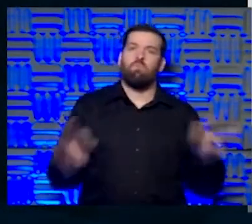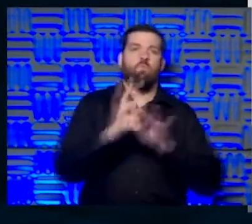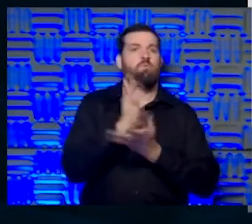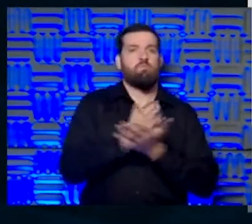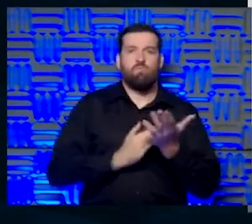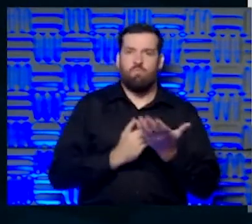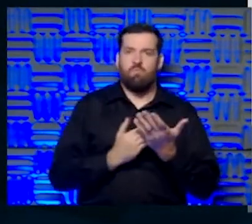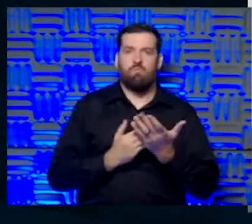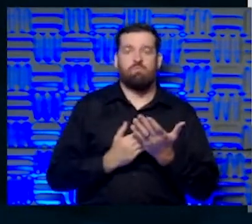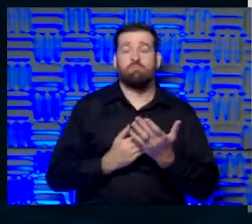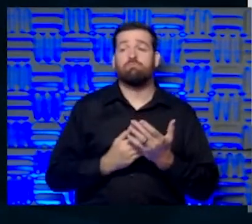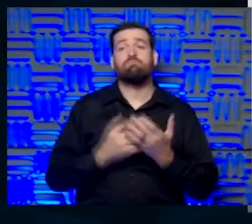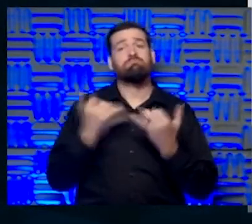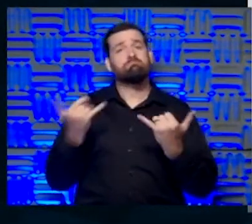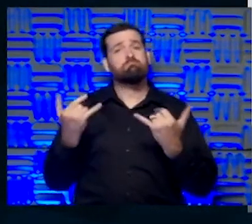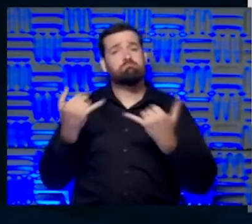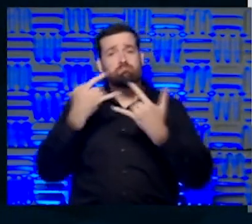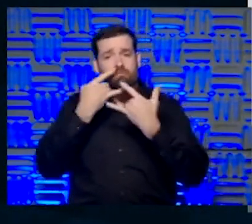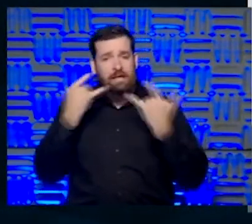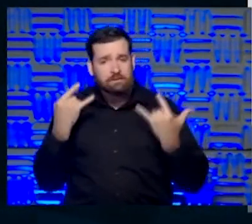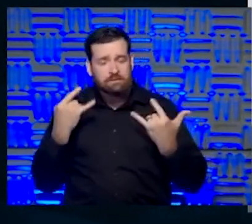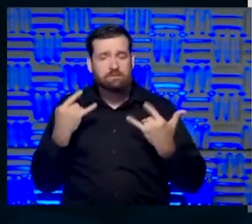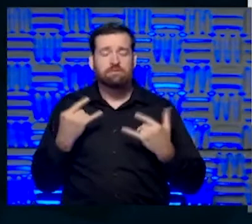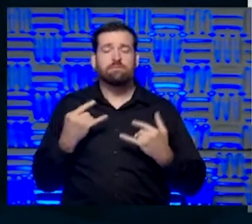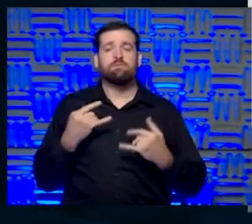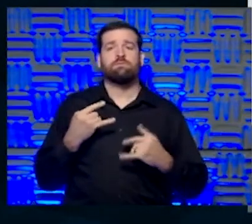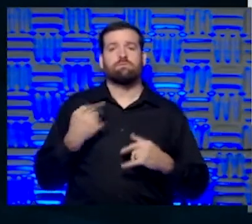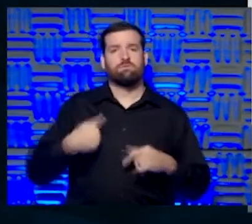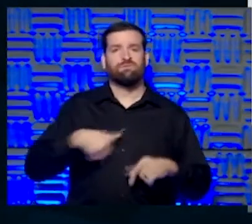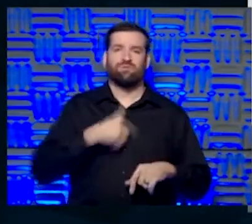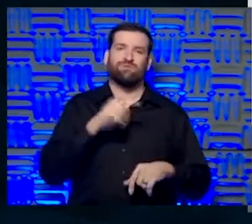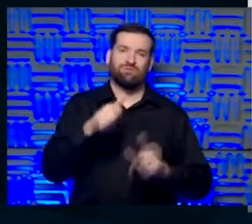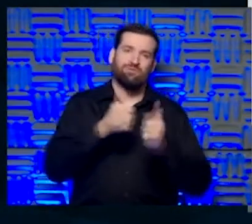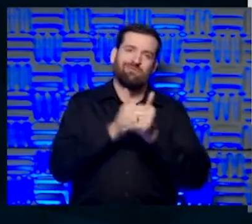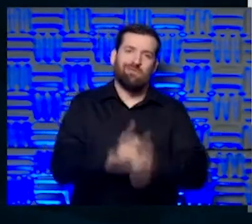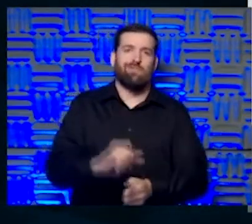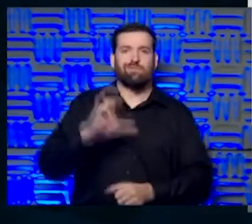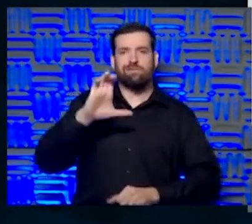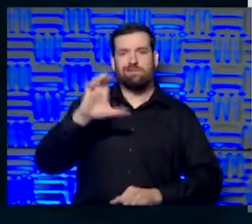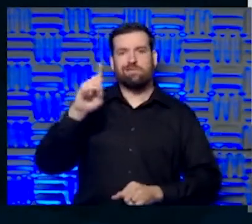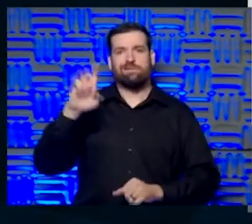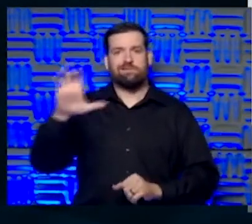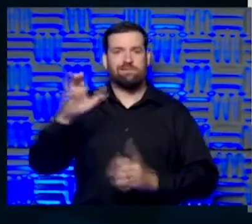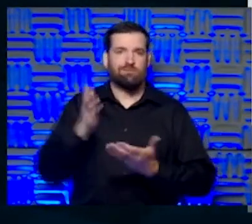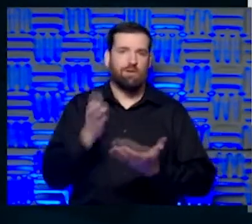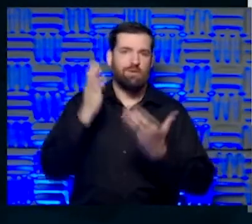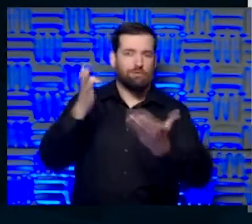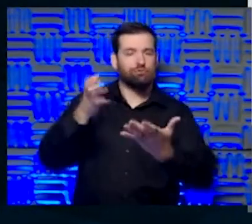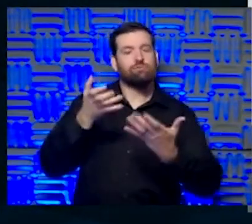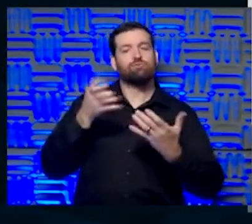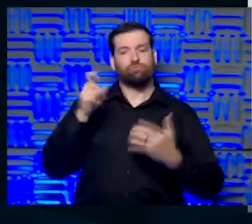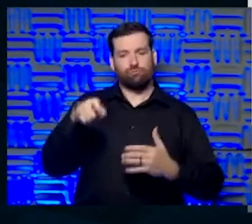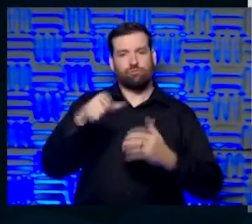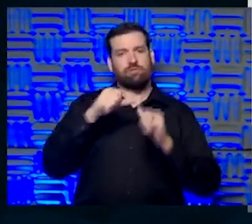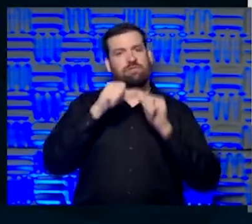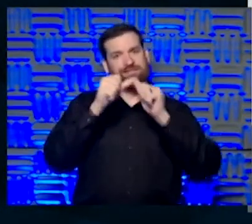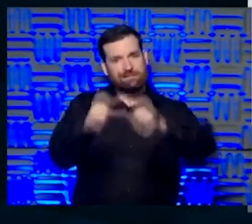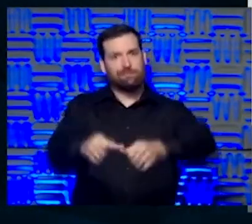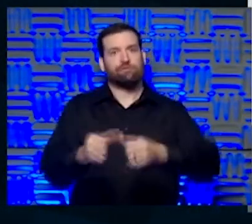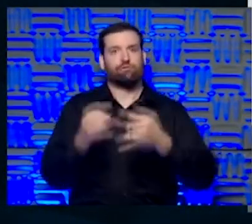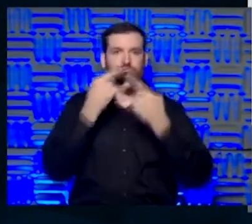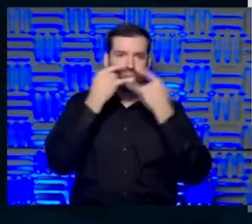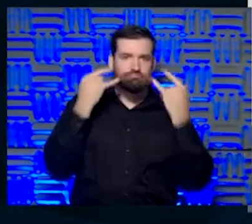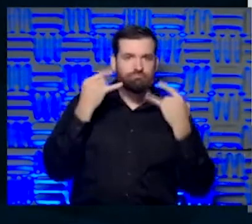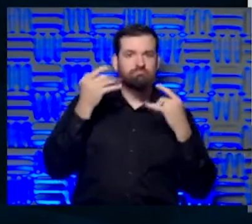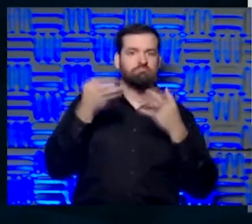In terms of masking, for now, I think we should follow the CDC recommendations, and we should continue to be masking out in public